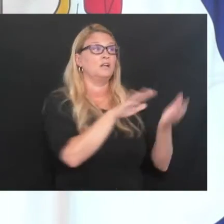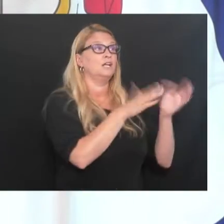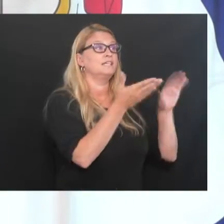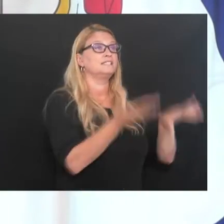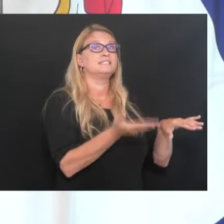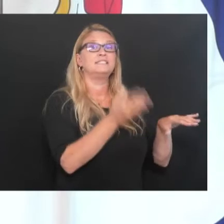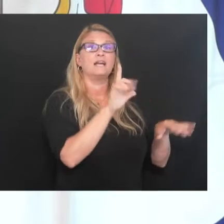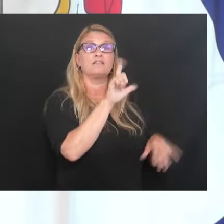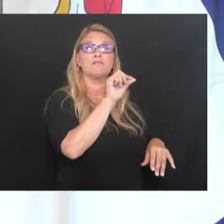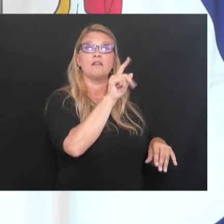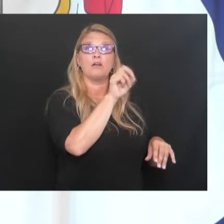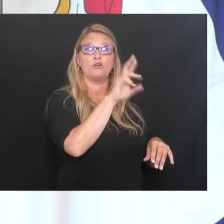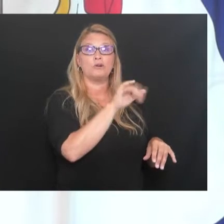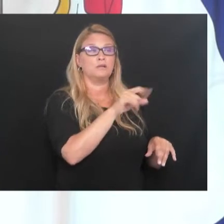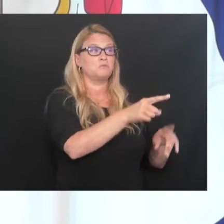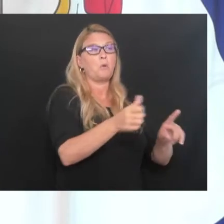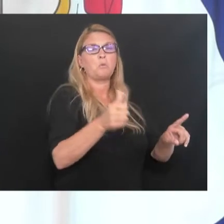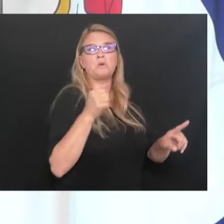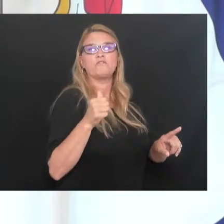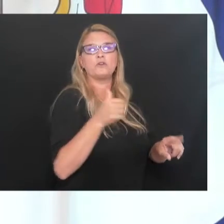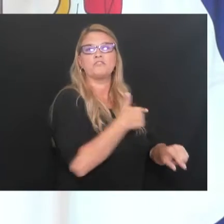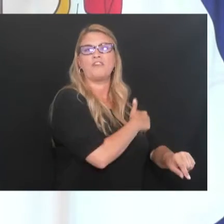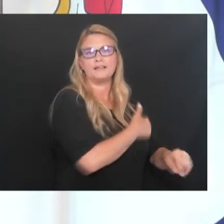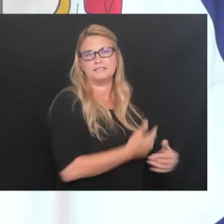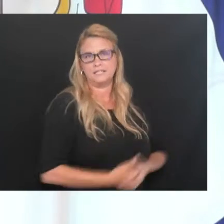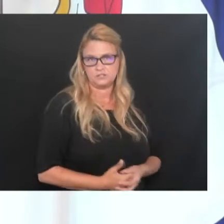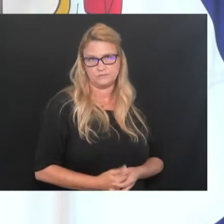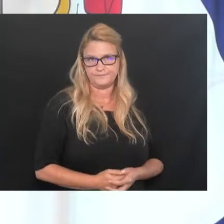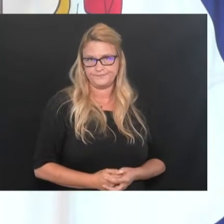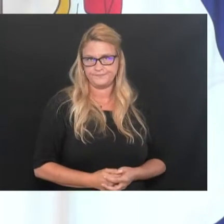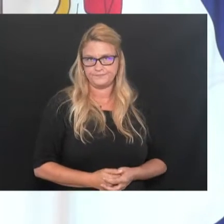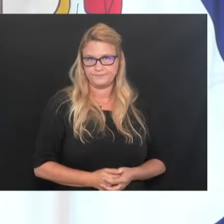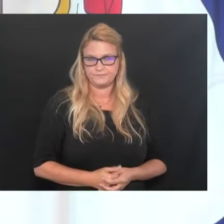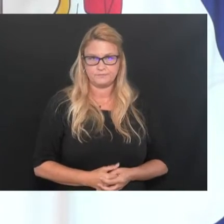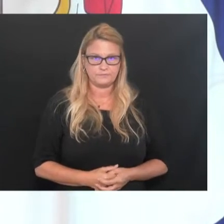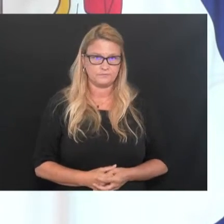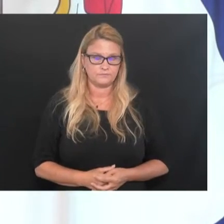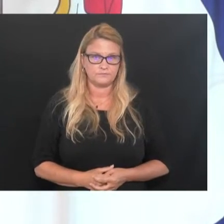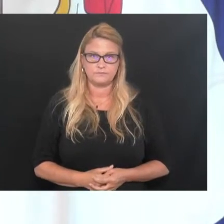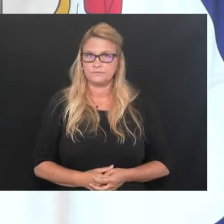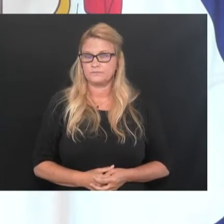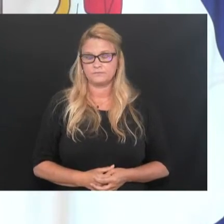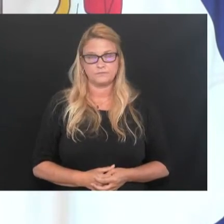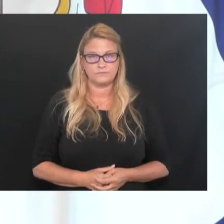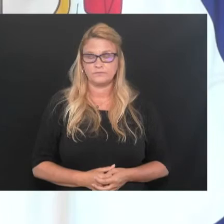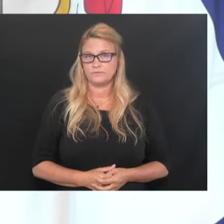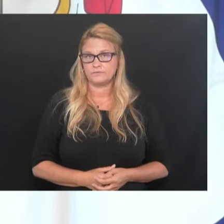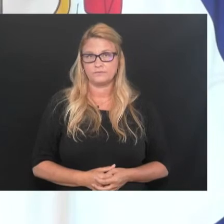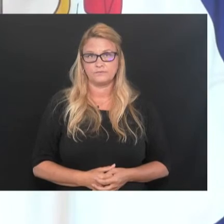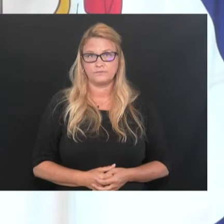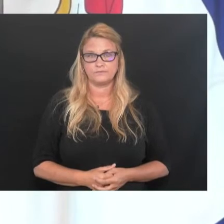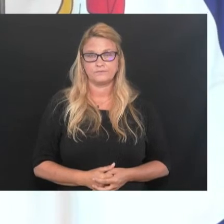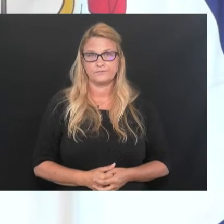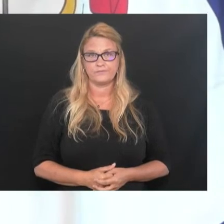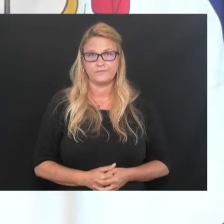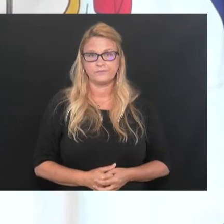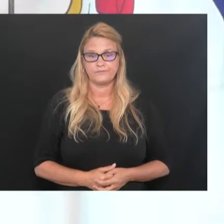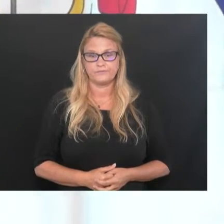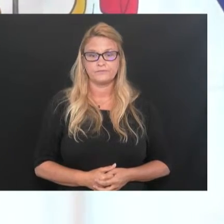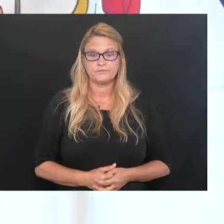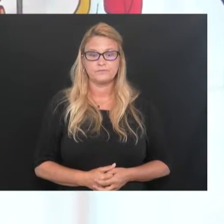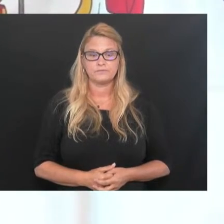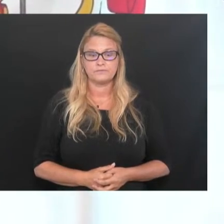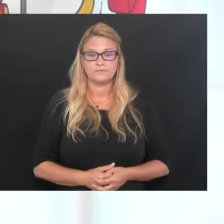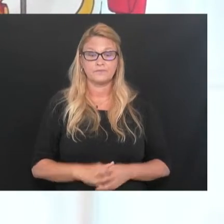of fortune to spin and it spin their number, and then here we go into something that's really bad. So